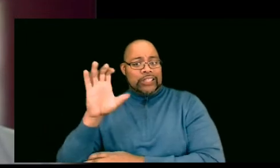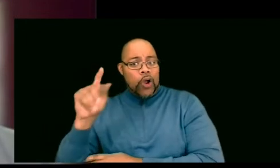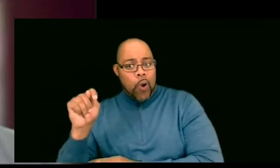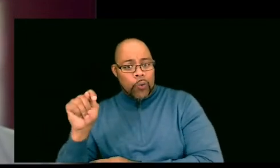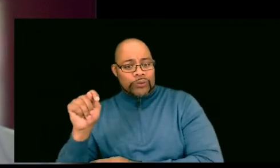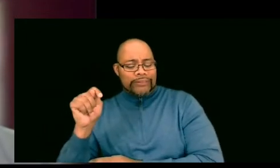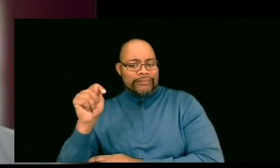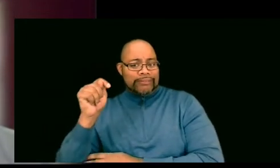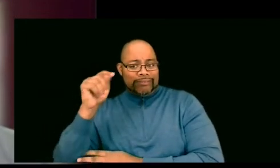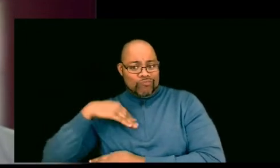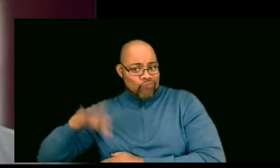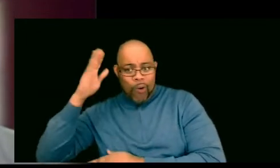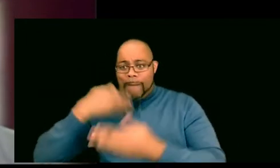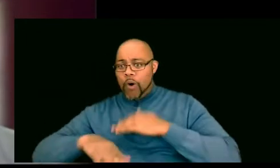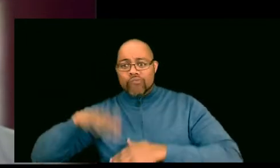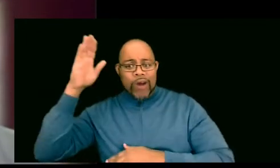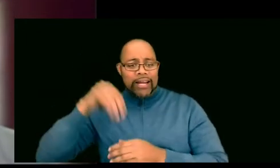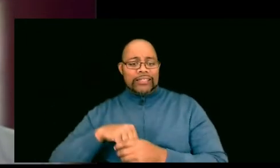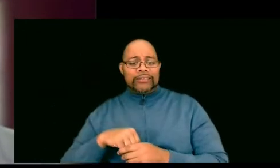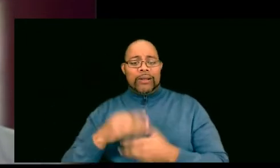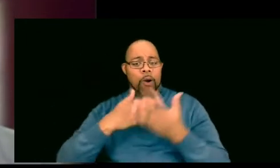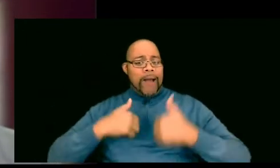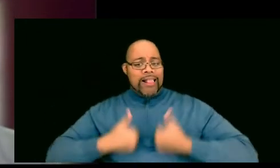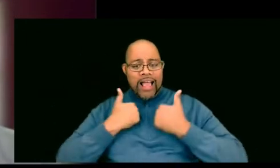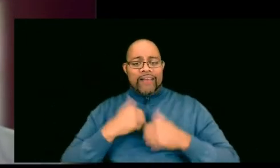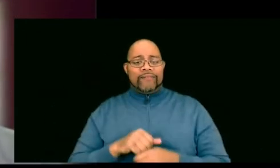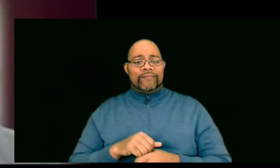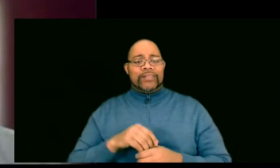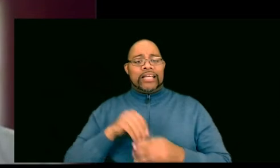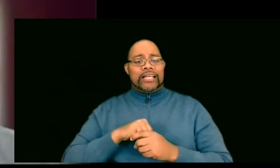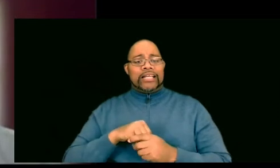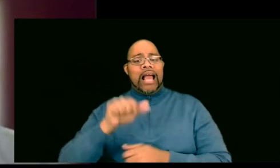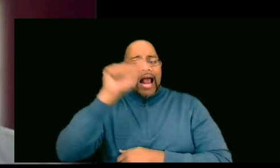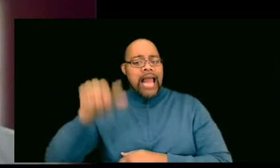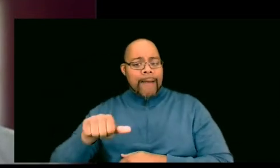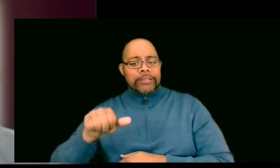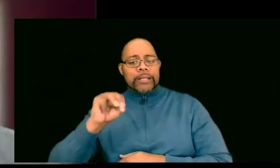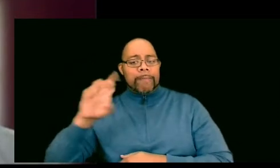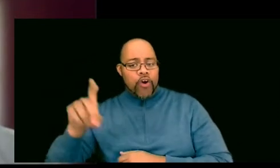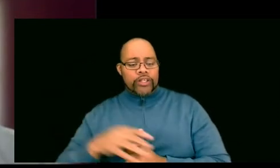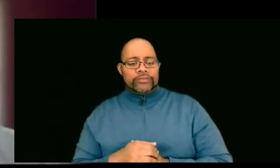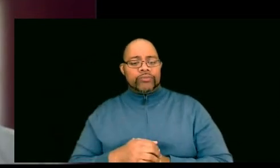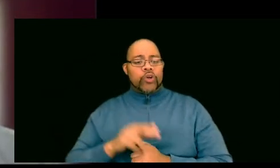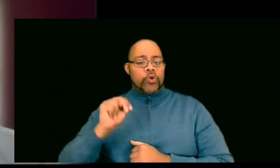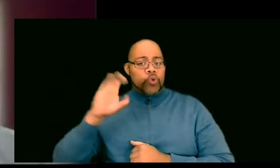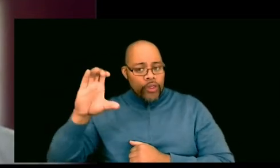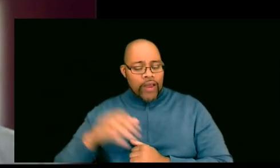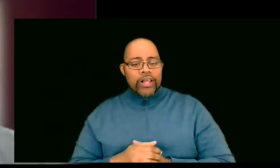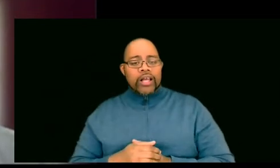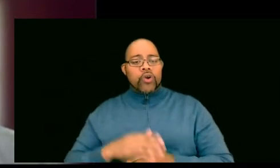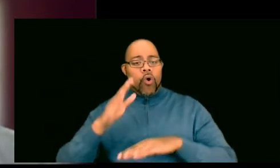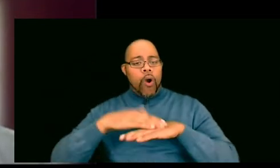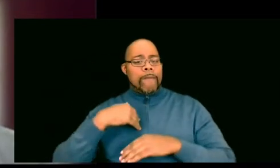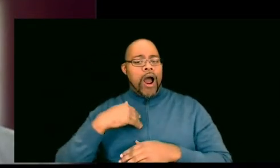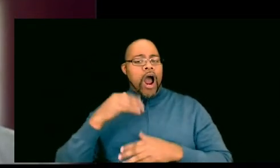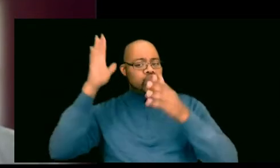an East Coast boy, born and raised part of my life in Annapolis, Maryland, North